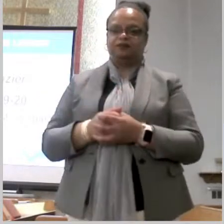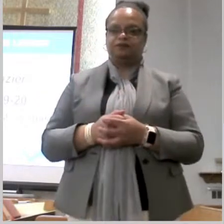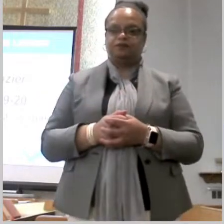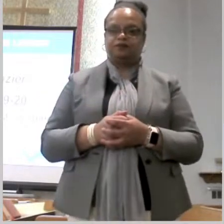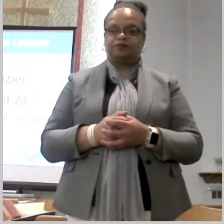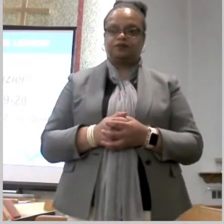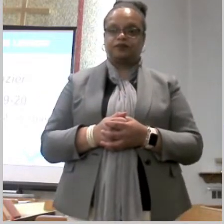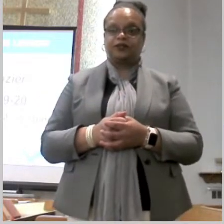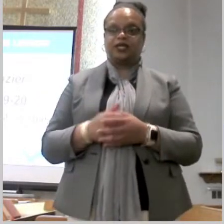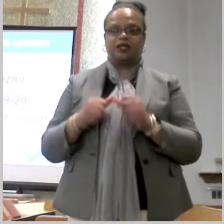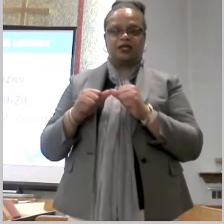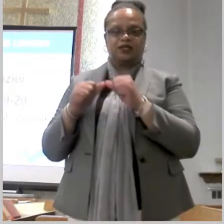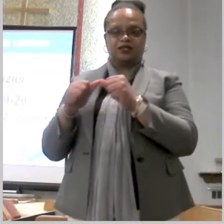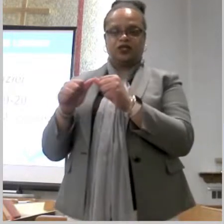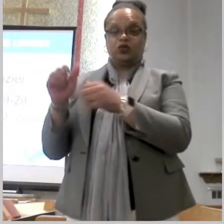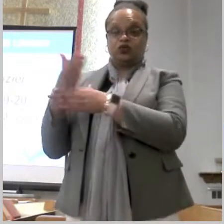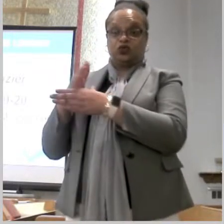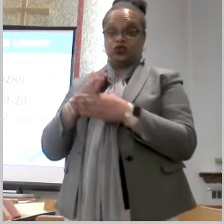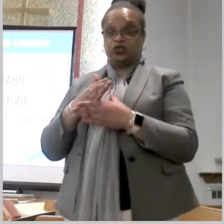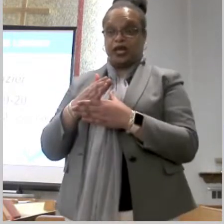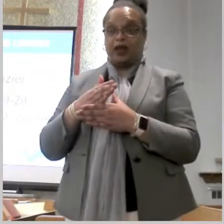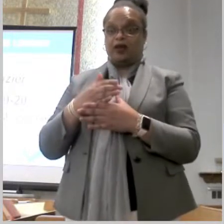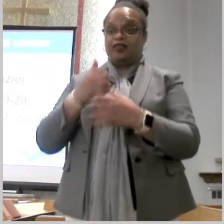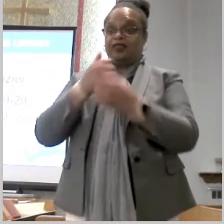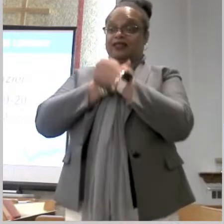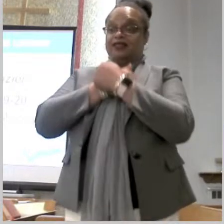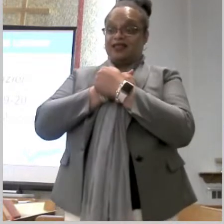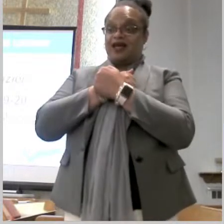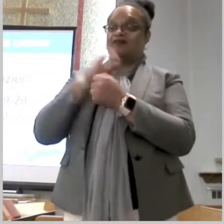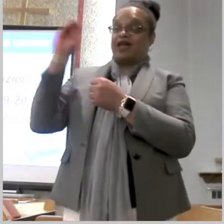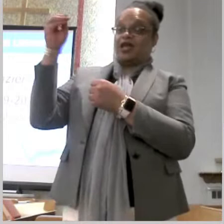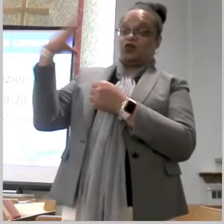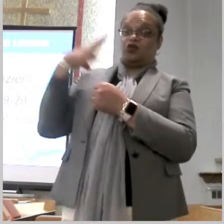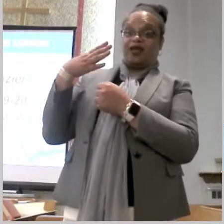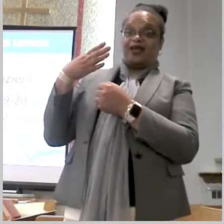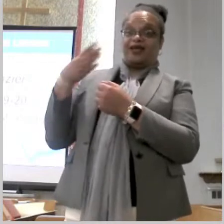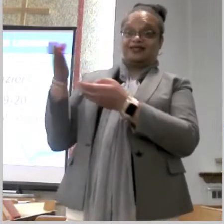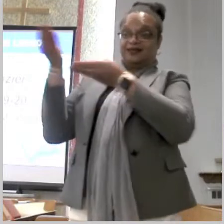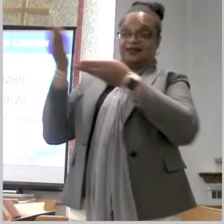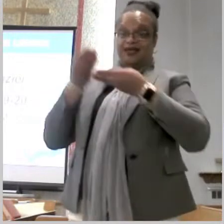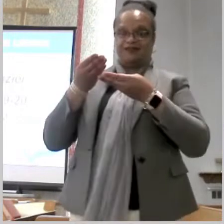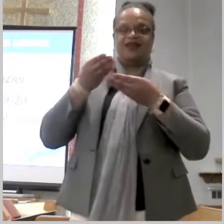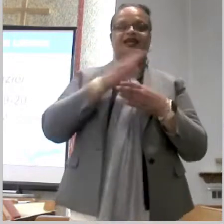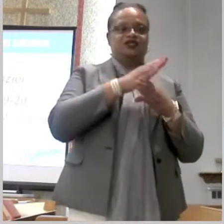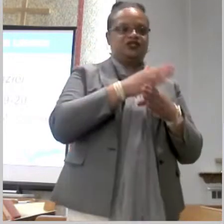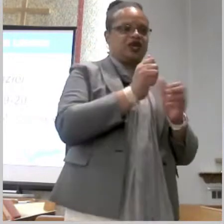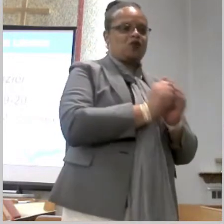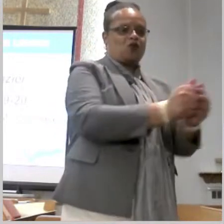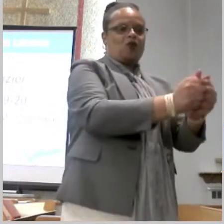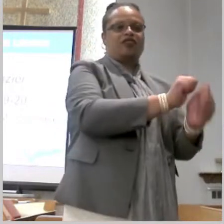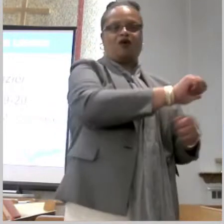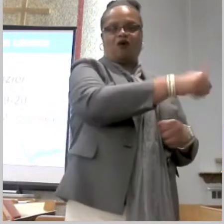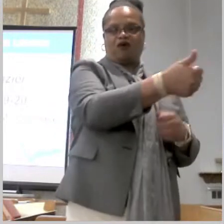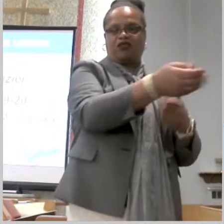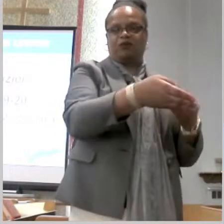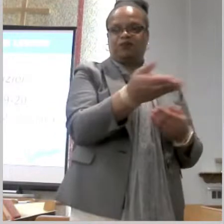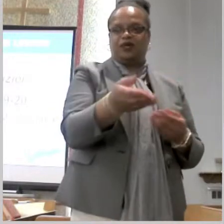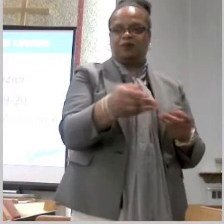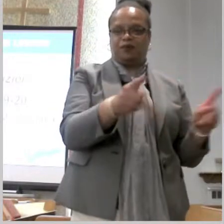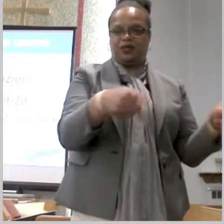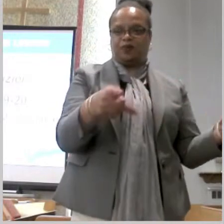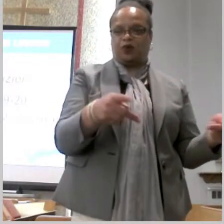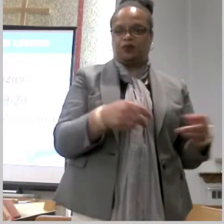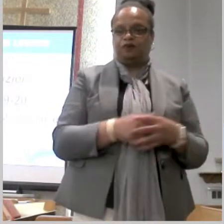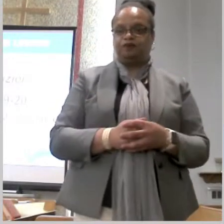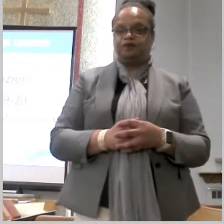world continuously, sharing the love and grace we have received with others. Remember, the credit of our redemption and eternal